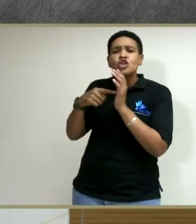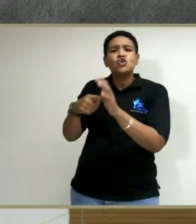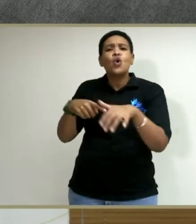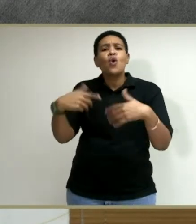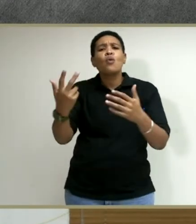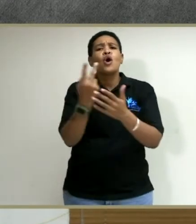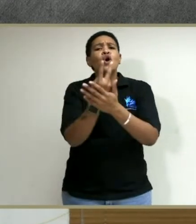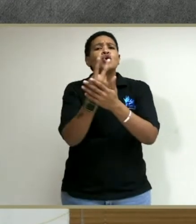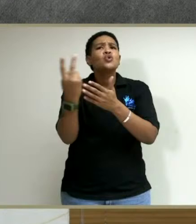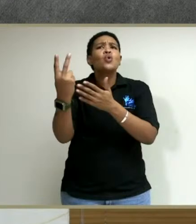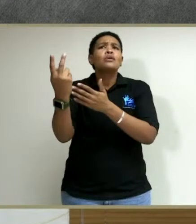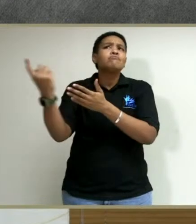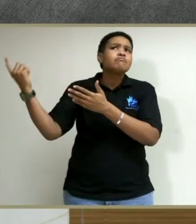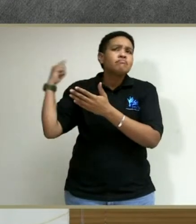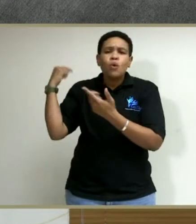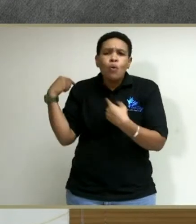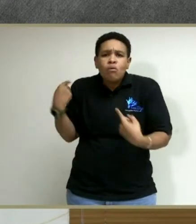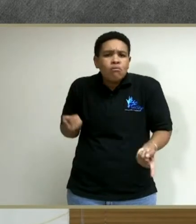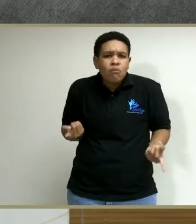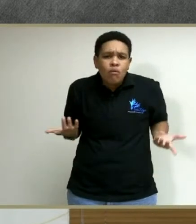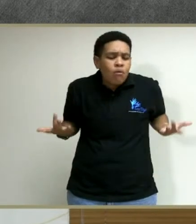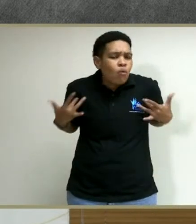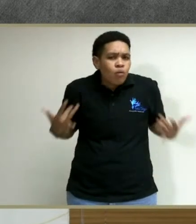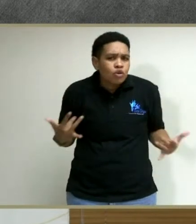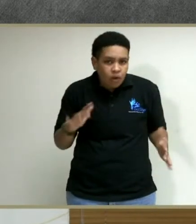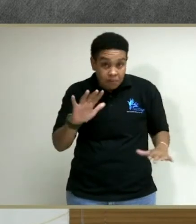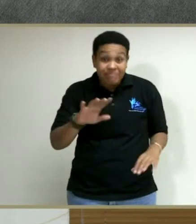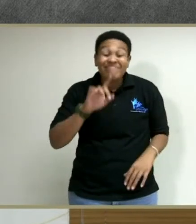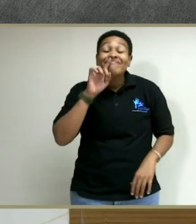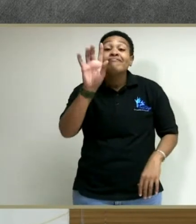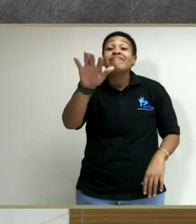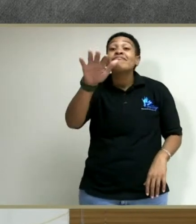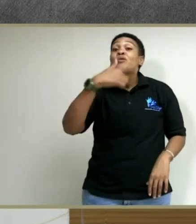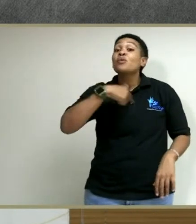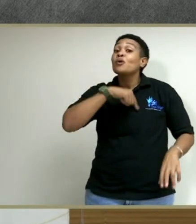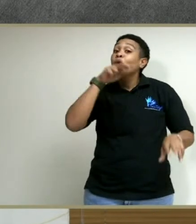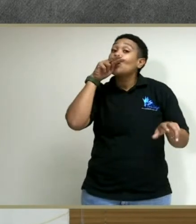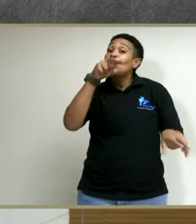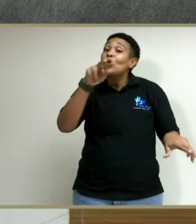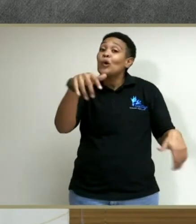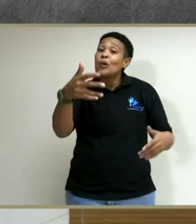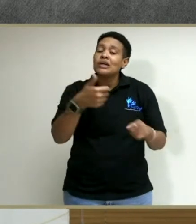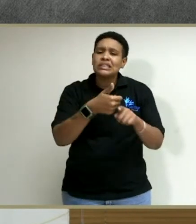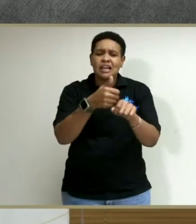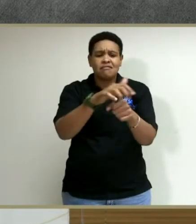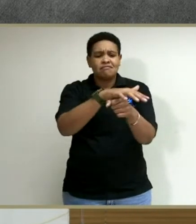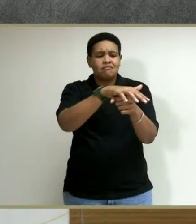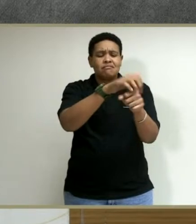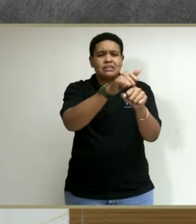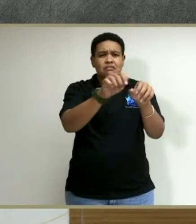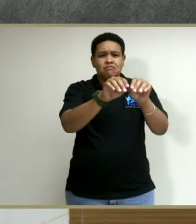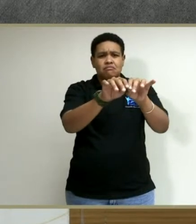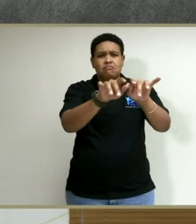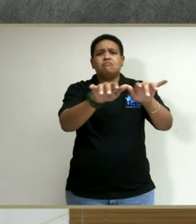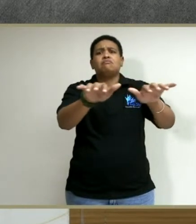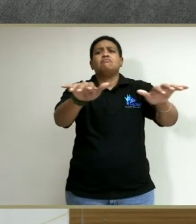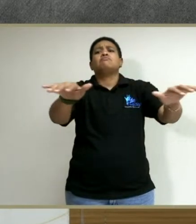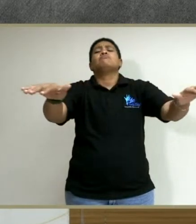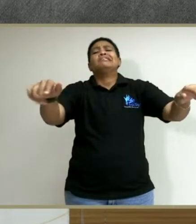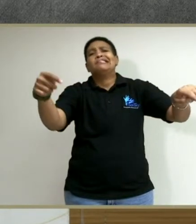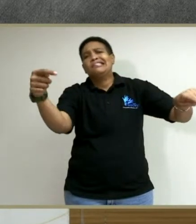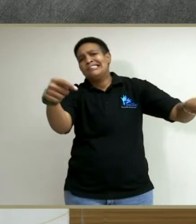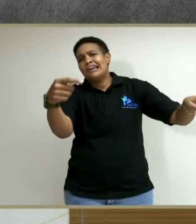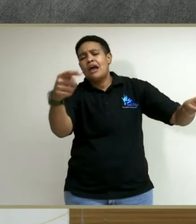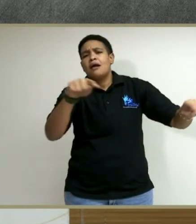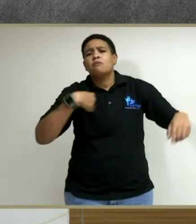of cases. Next slide. So when we look at the geographical spread of cases, we